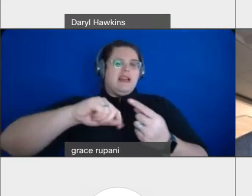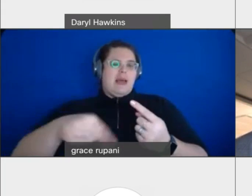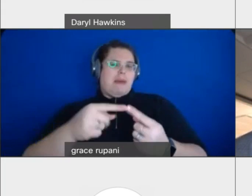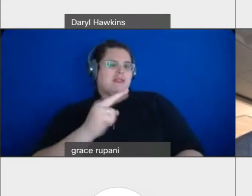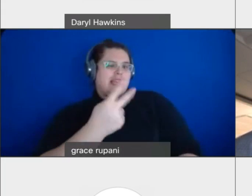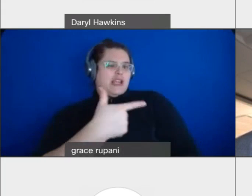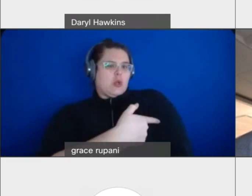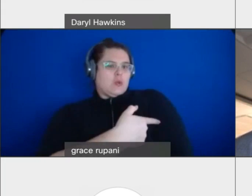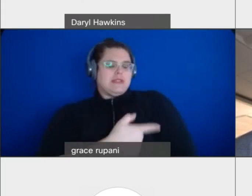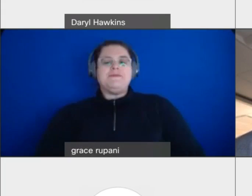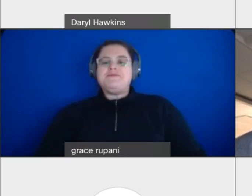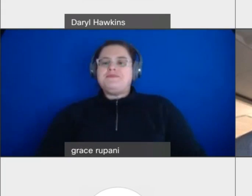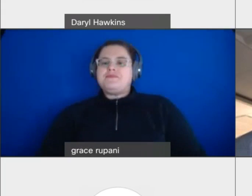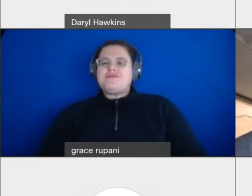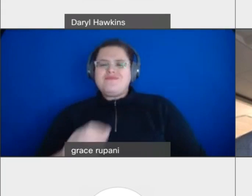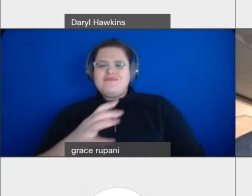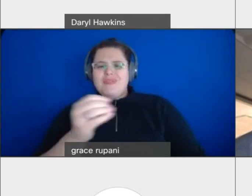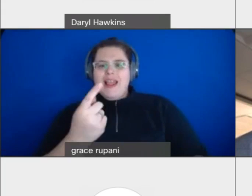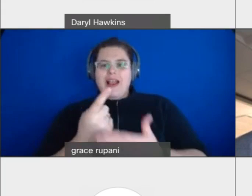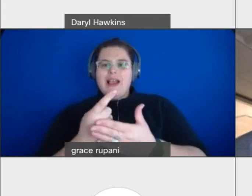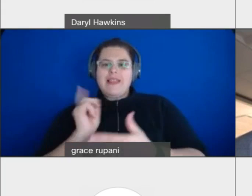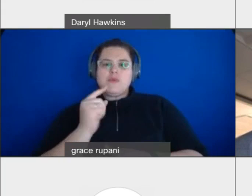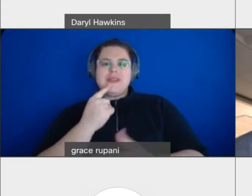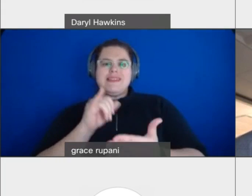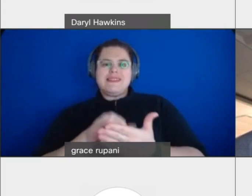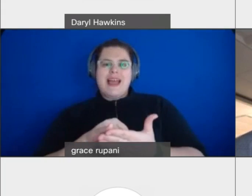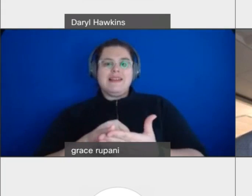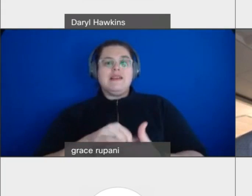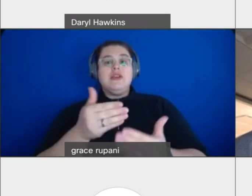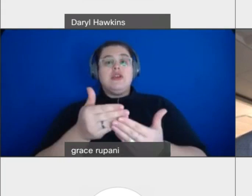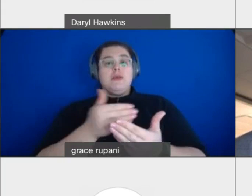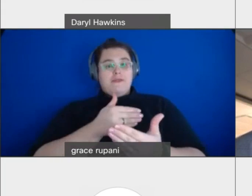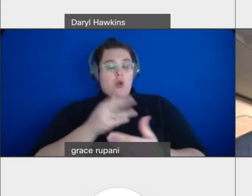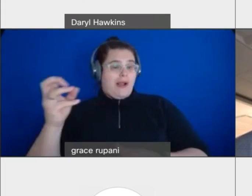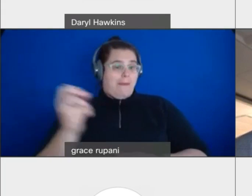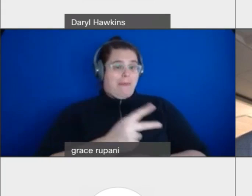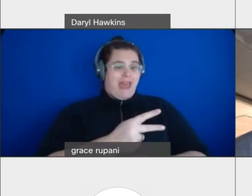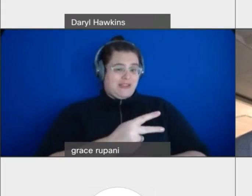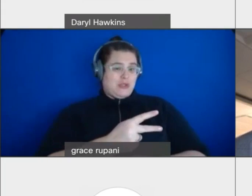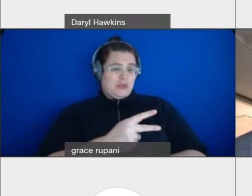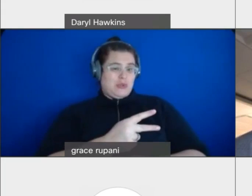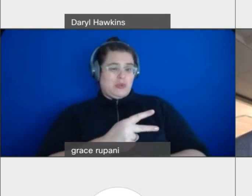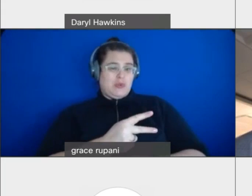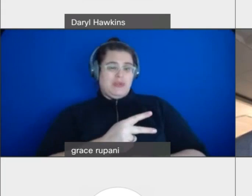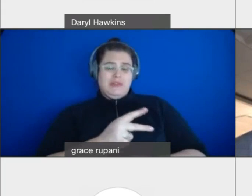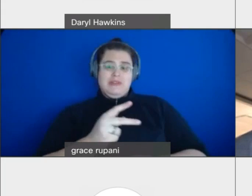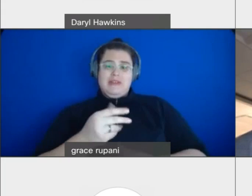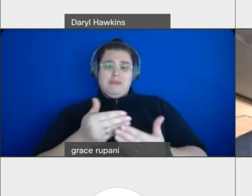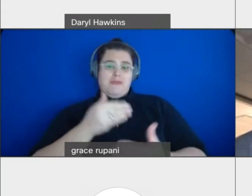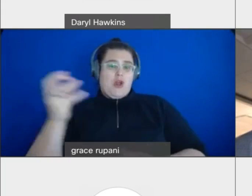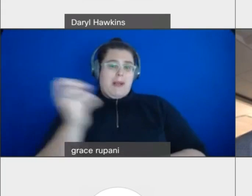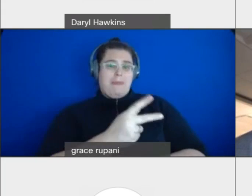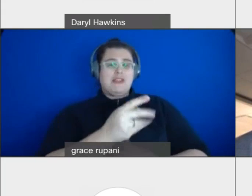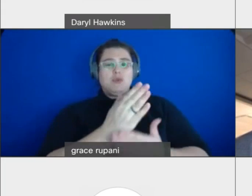2 negative tests before returning to certain services is old guidance. Can you tell us what the new guidance